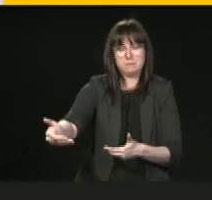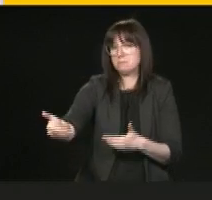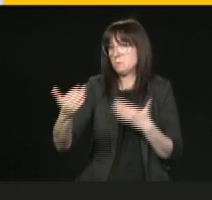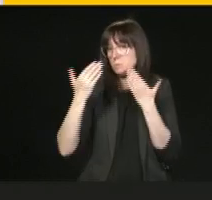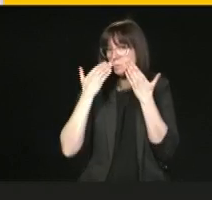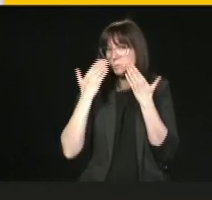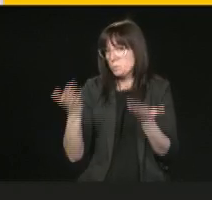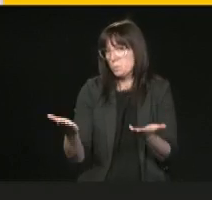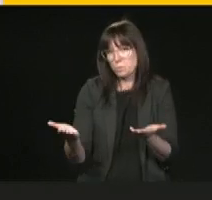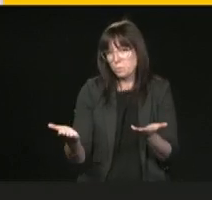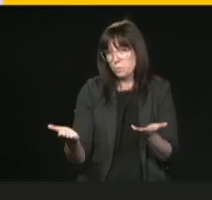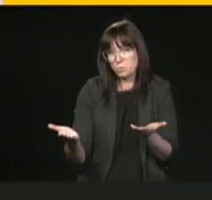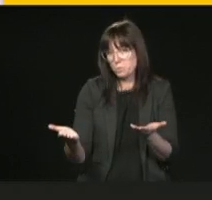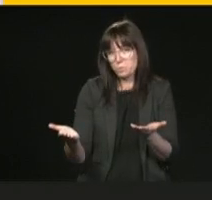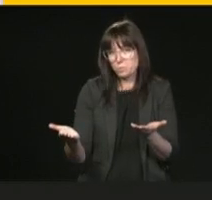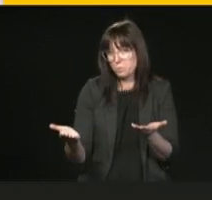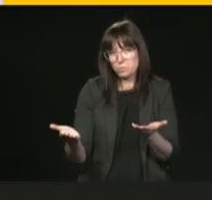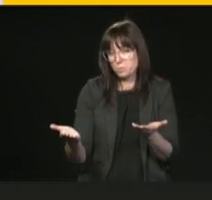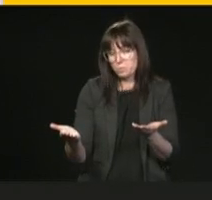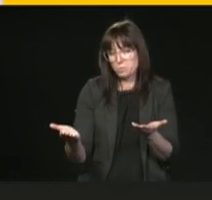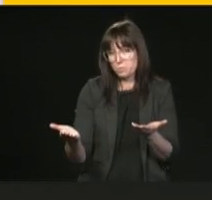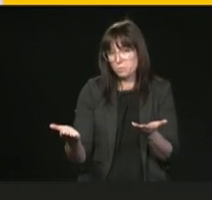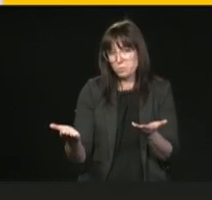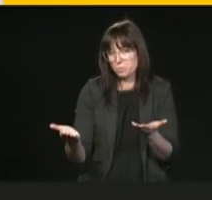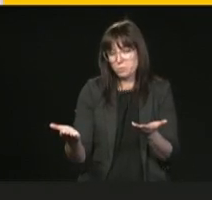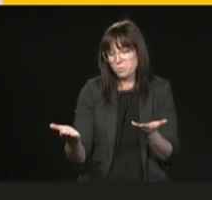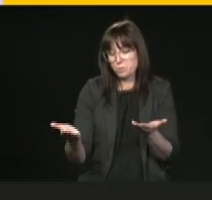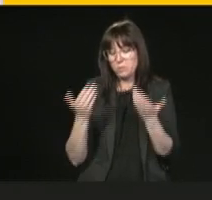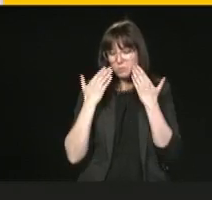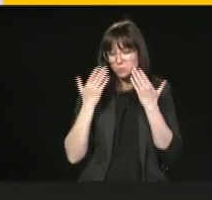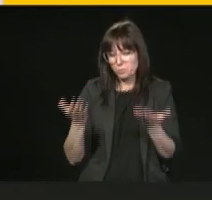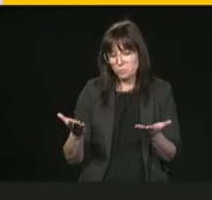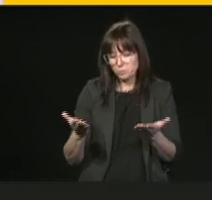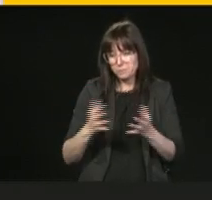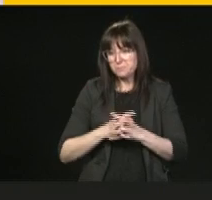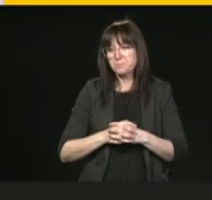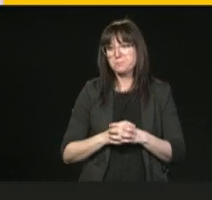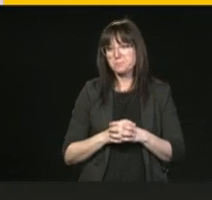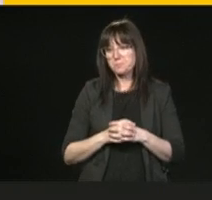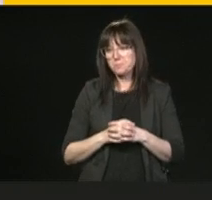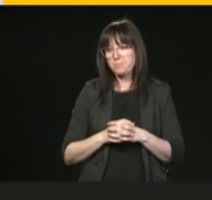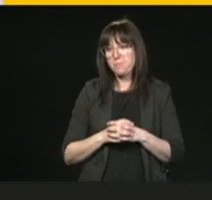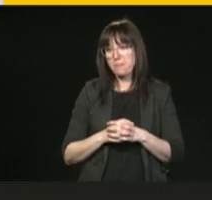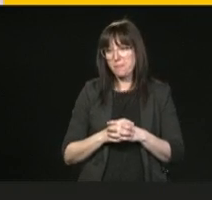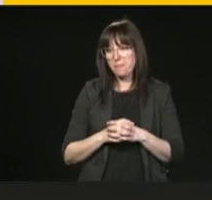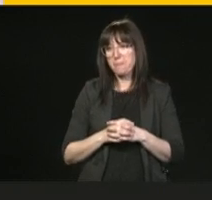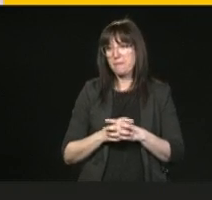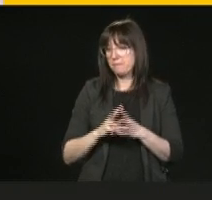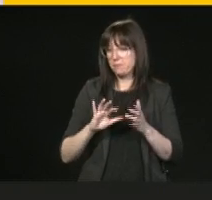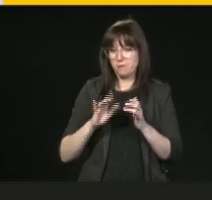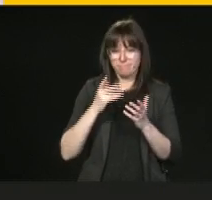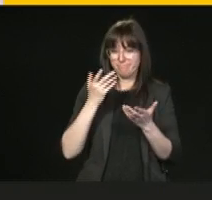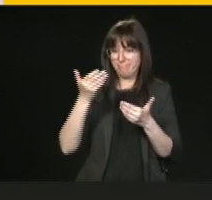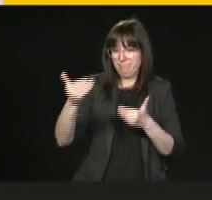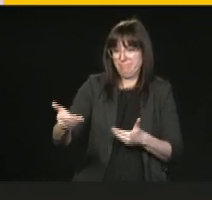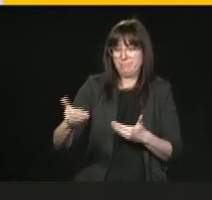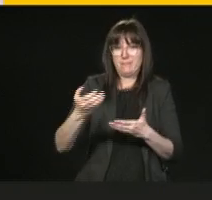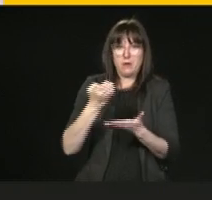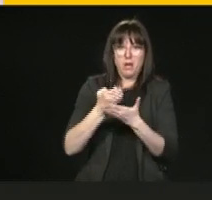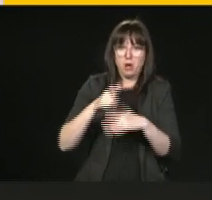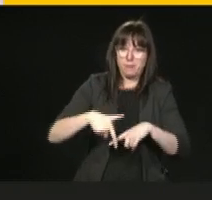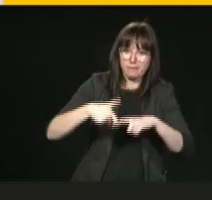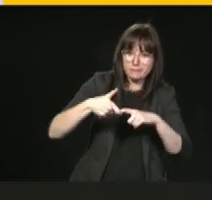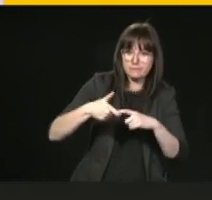and the length of time that we will have to be self-isolating and going through this freezing of economic